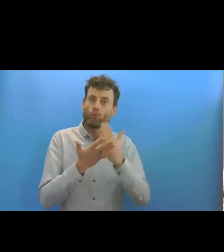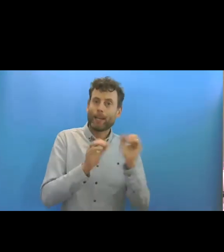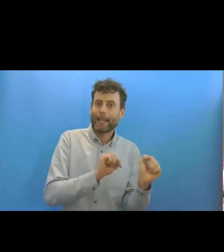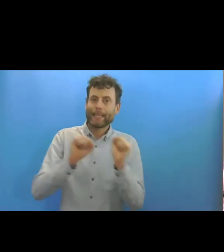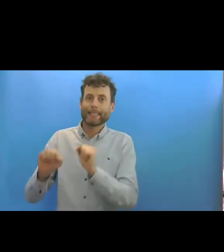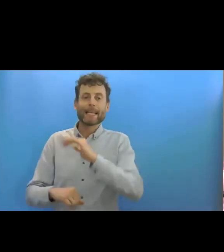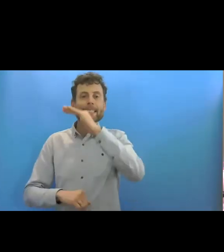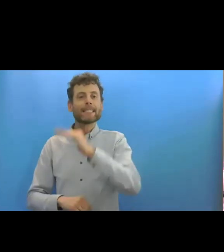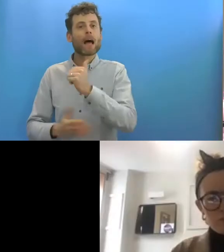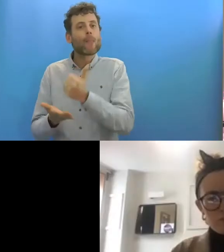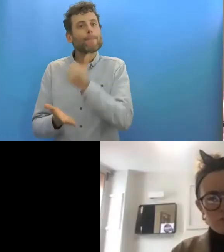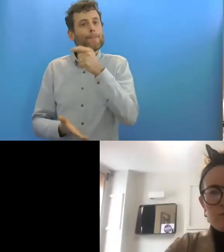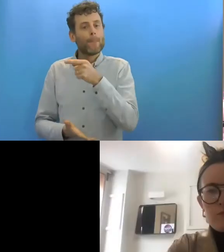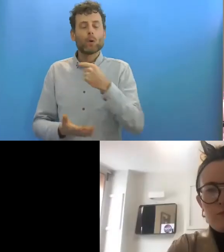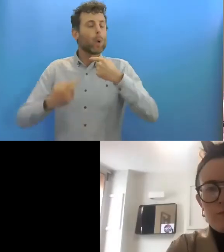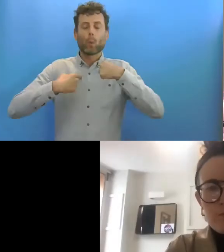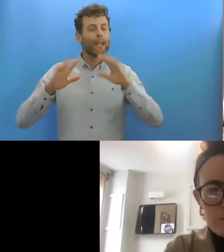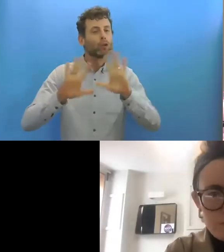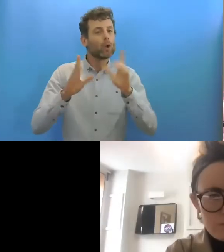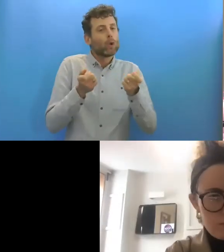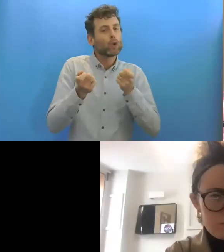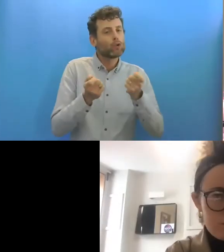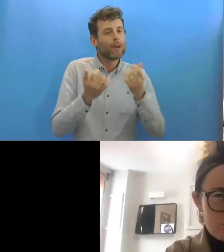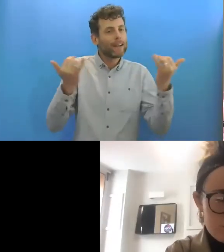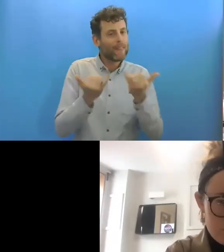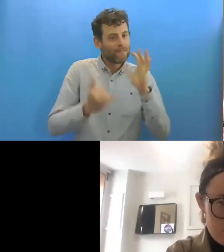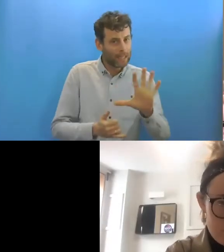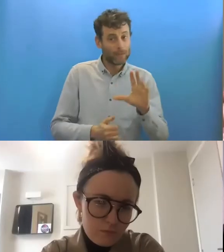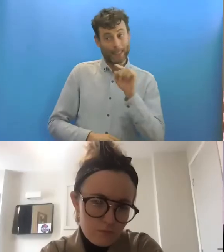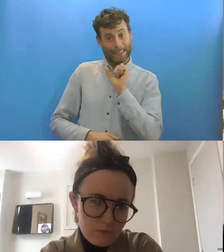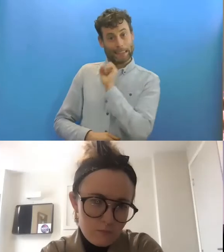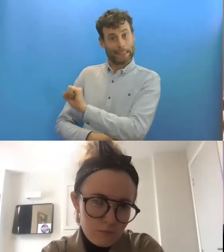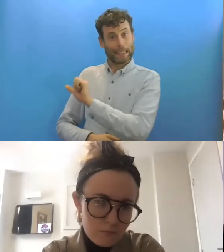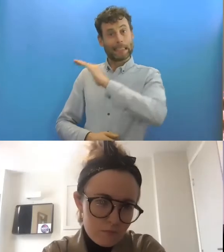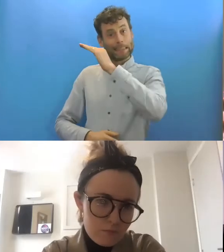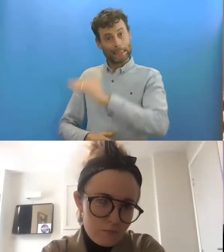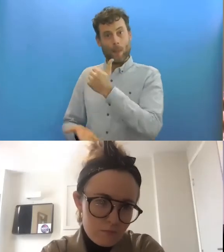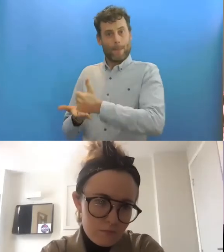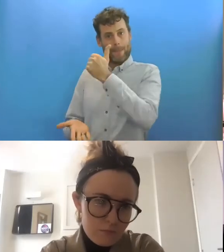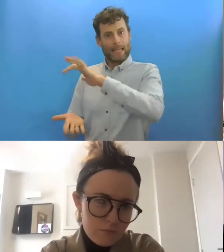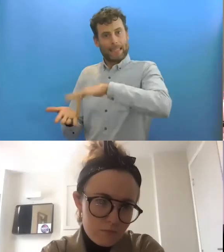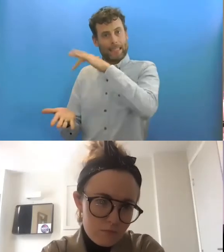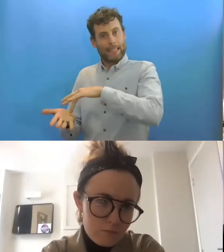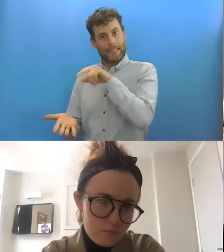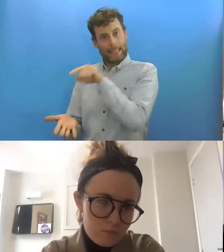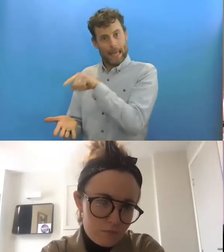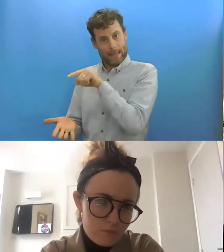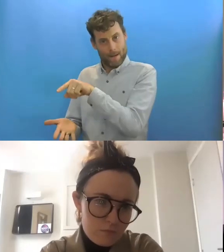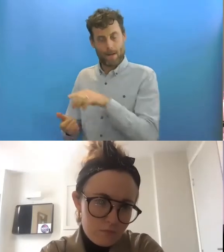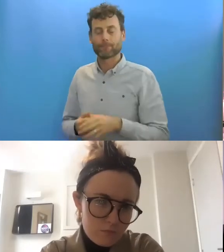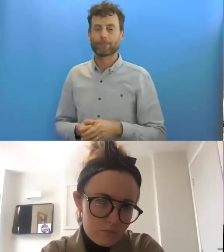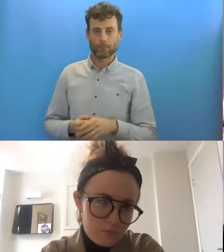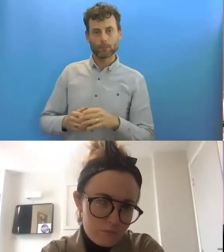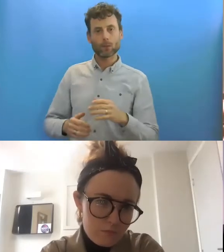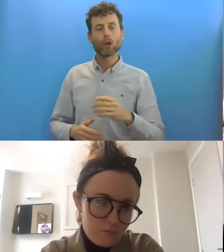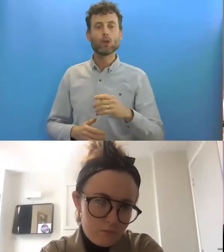So we don't curate the festival specifically. That's down to Southbank Centre. And we'll be covering questions